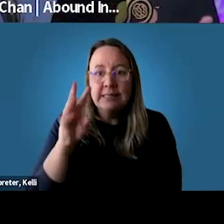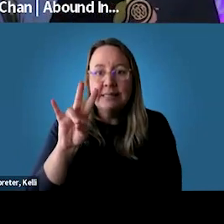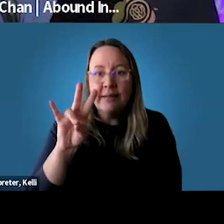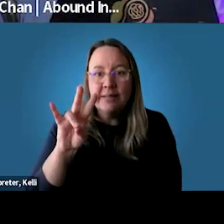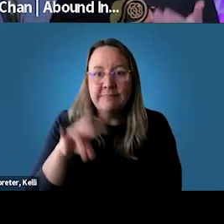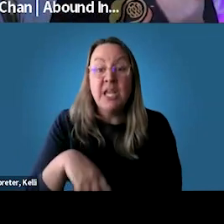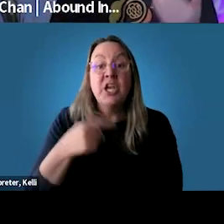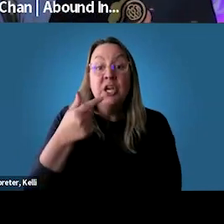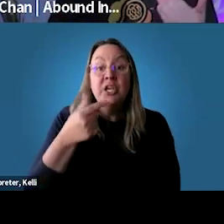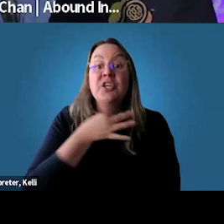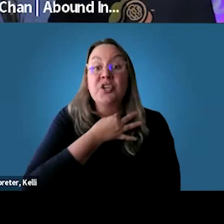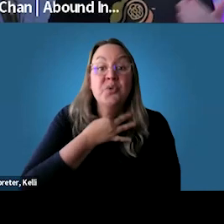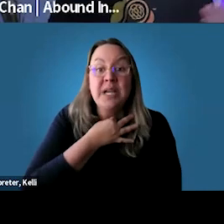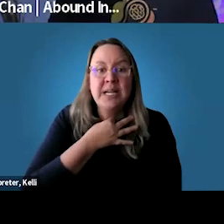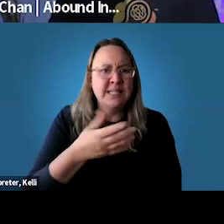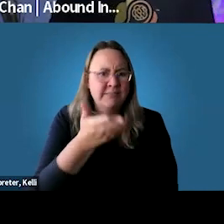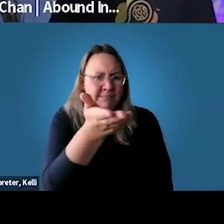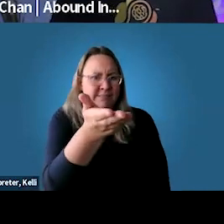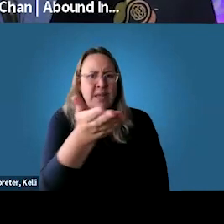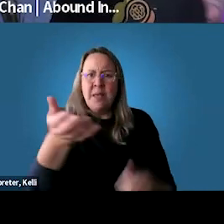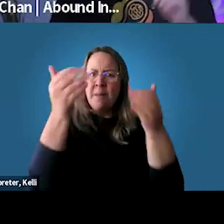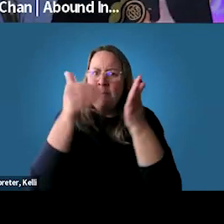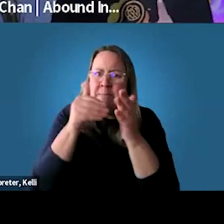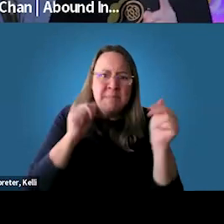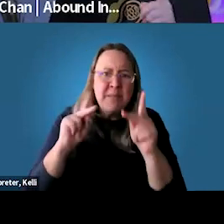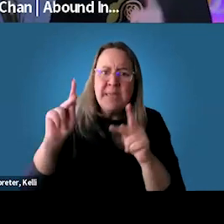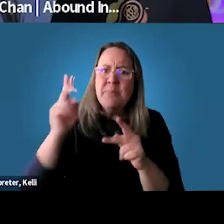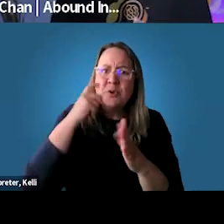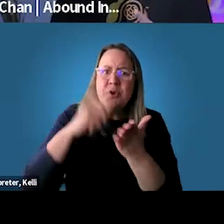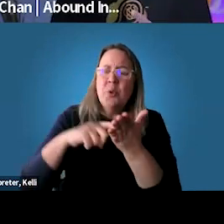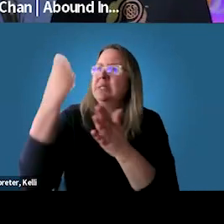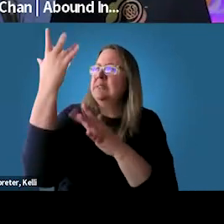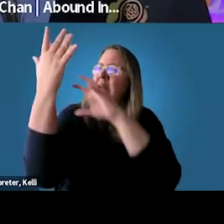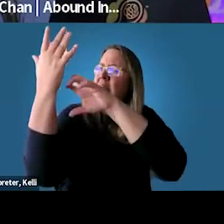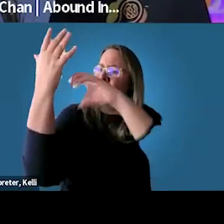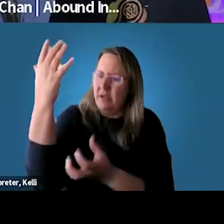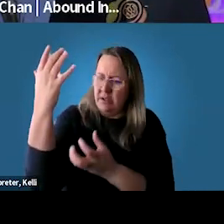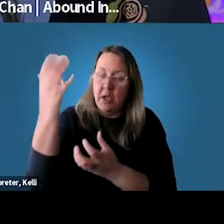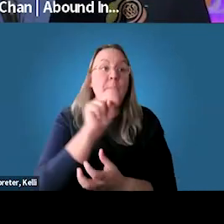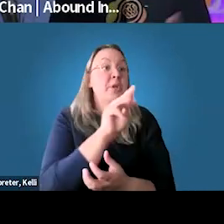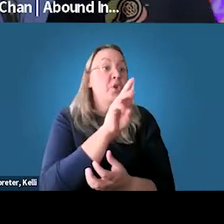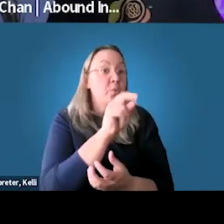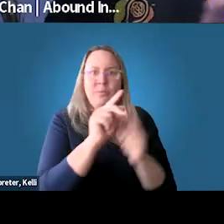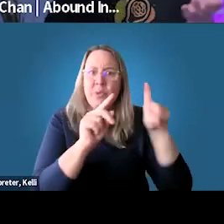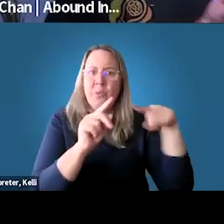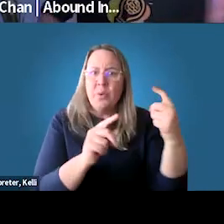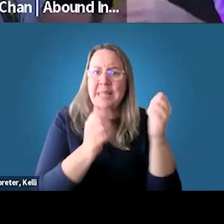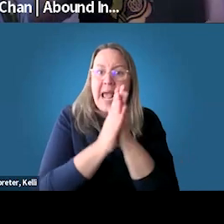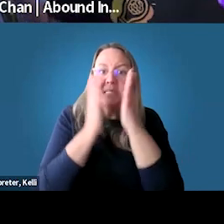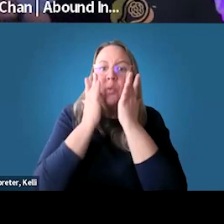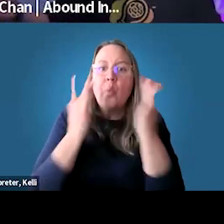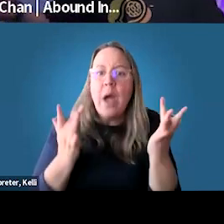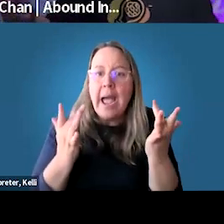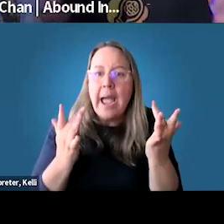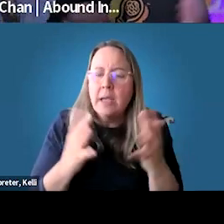this, curiosity, millions saw the apple fall, but Newton asked why. Right? It's true. So